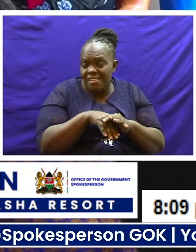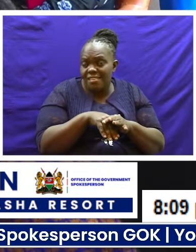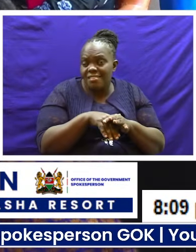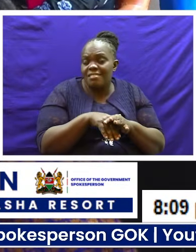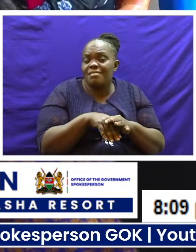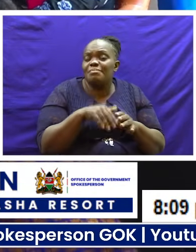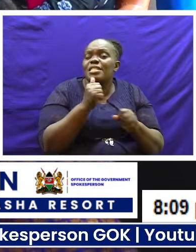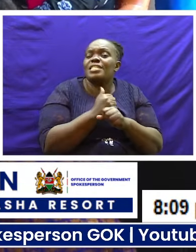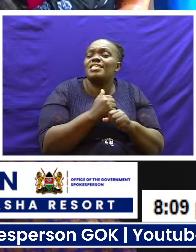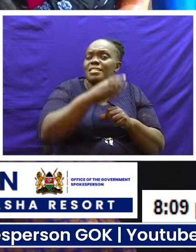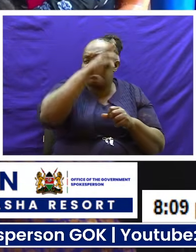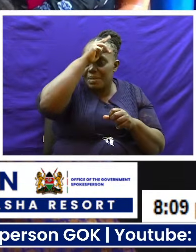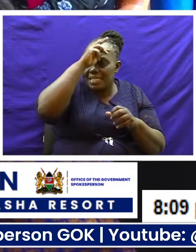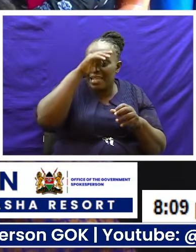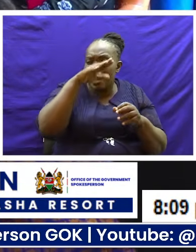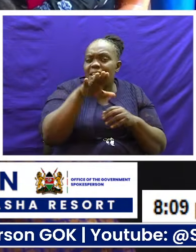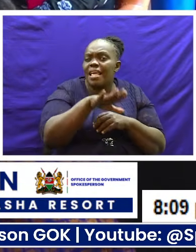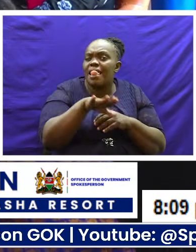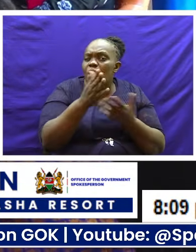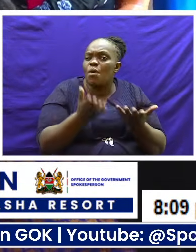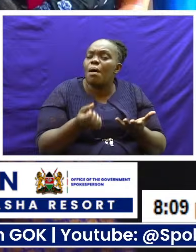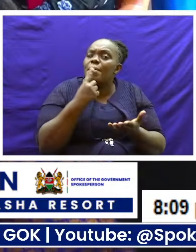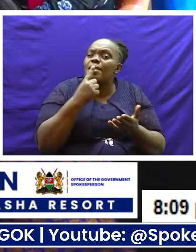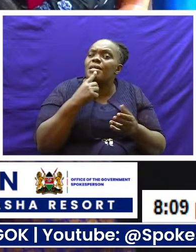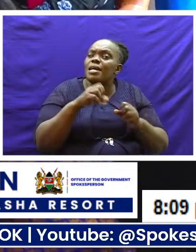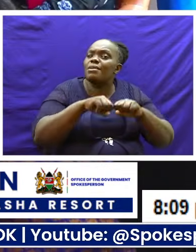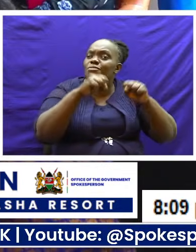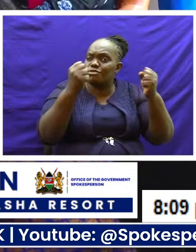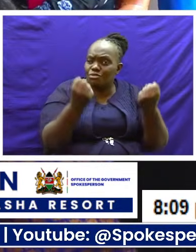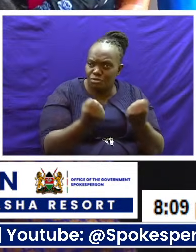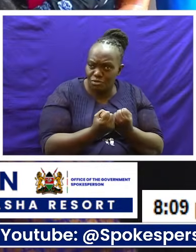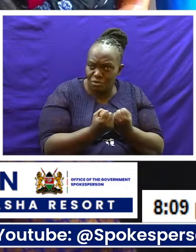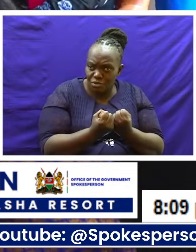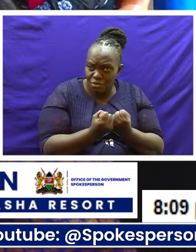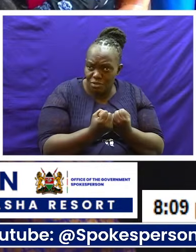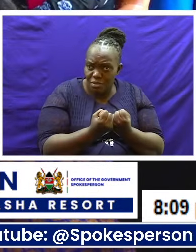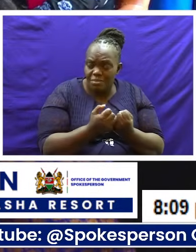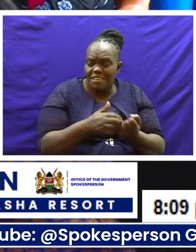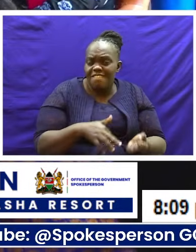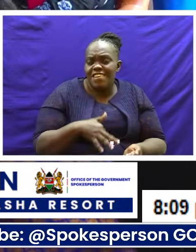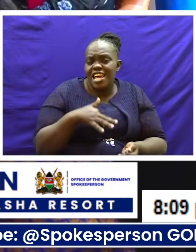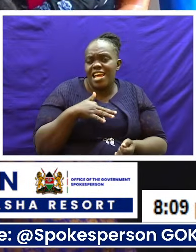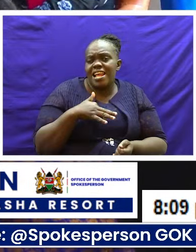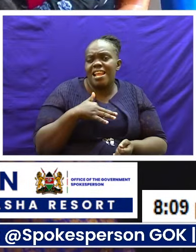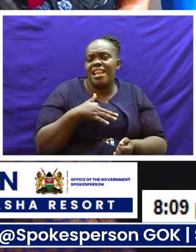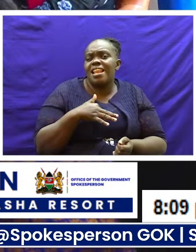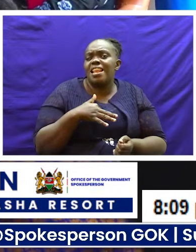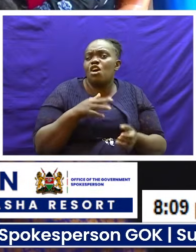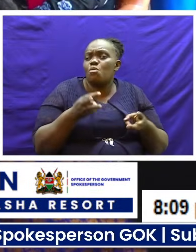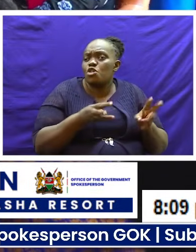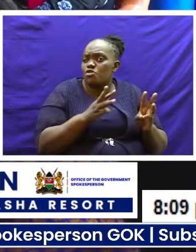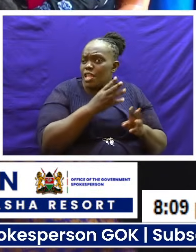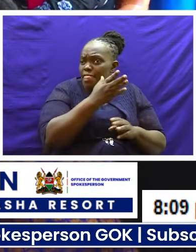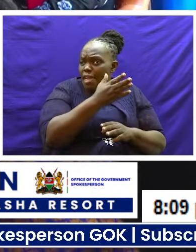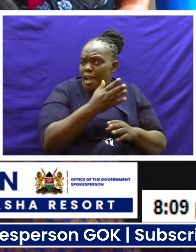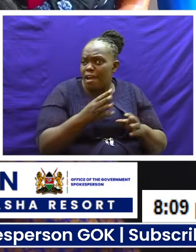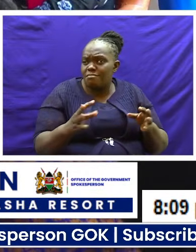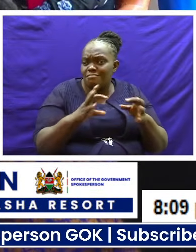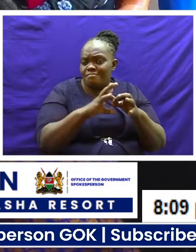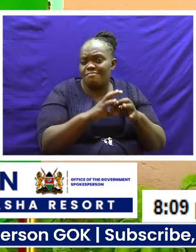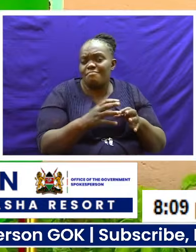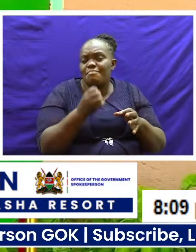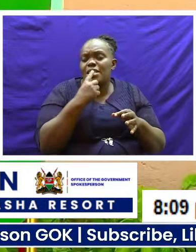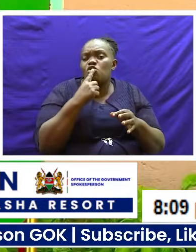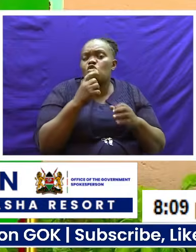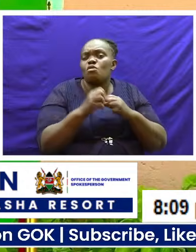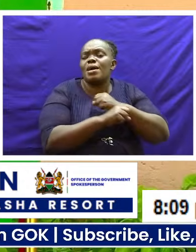I did a master's in medical sociology. Wow. I felt that there was an opportunity to connect the medical